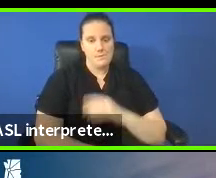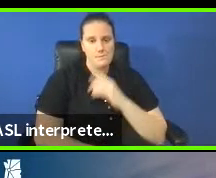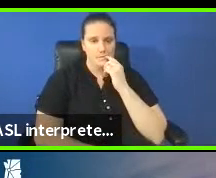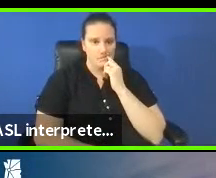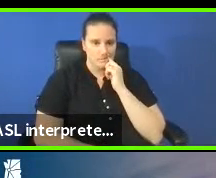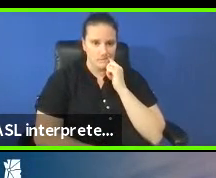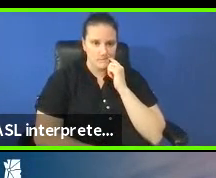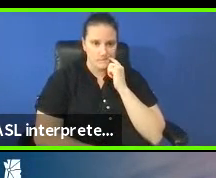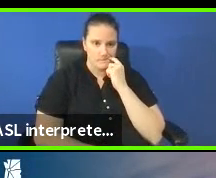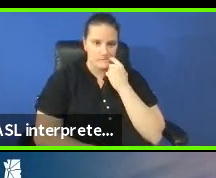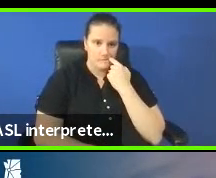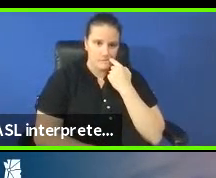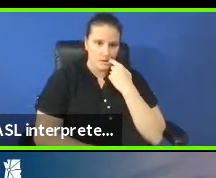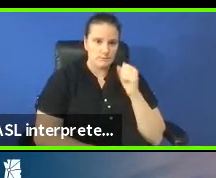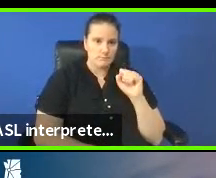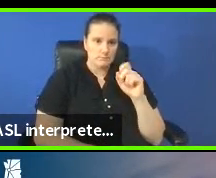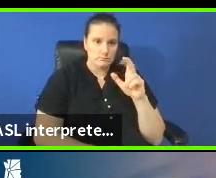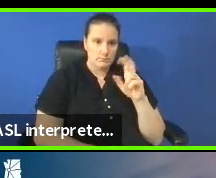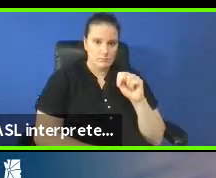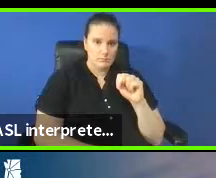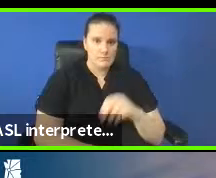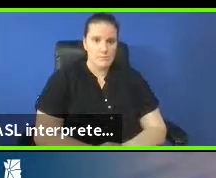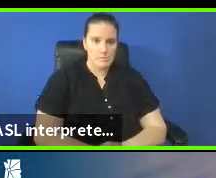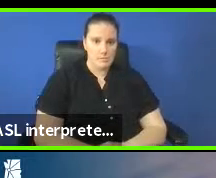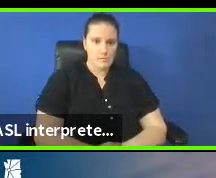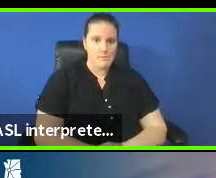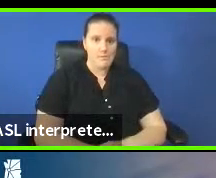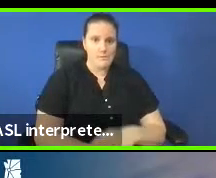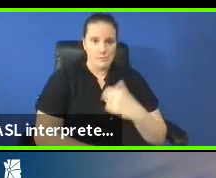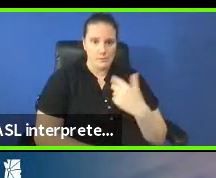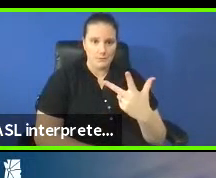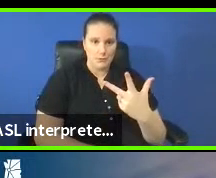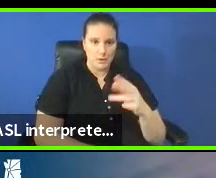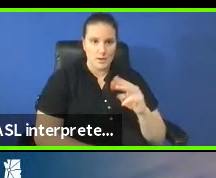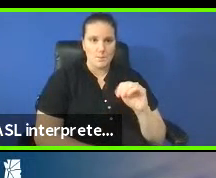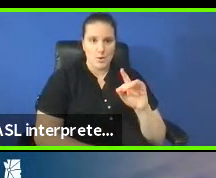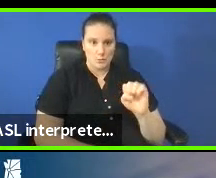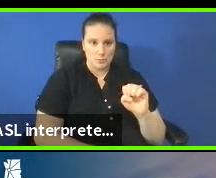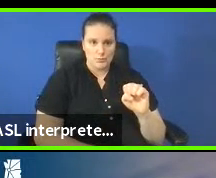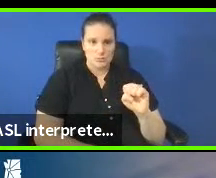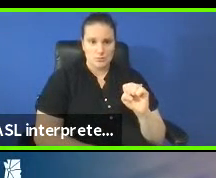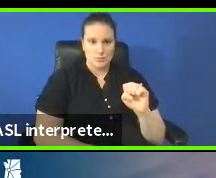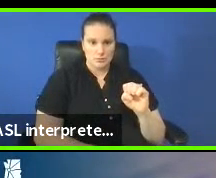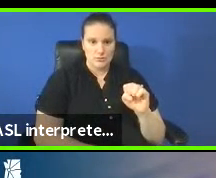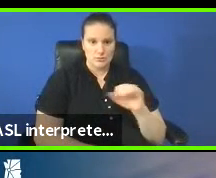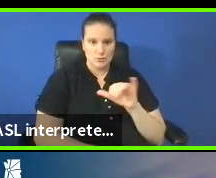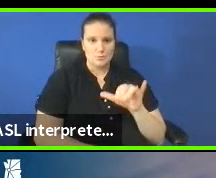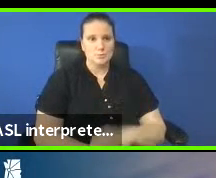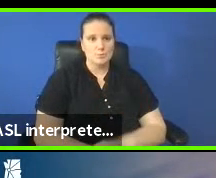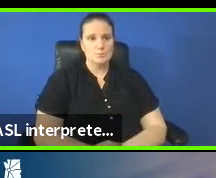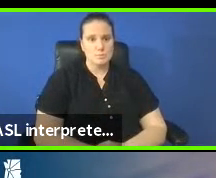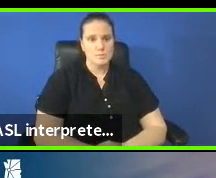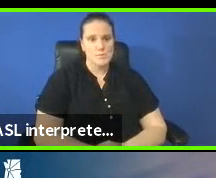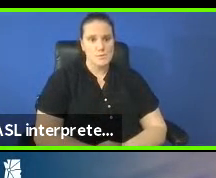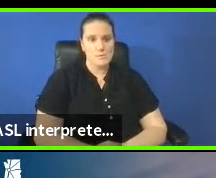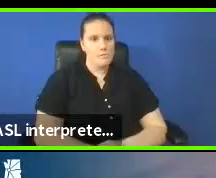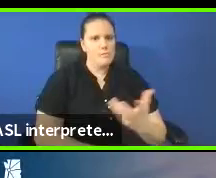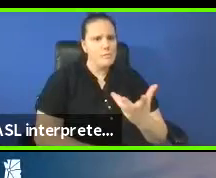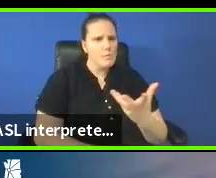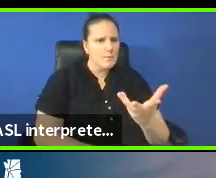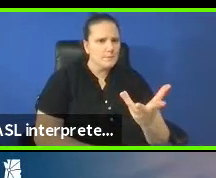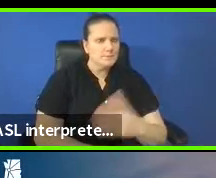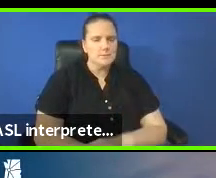I think probably 3 modes for me, probably 2. And what are they,